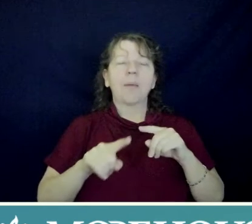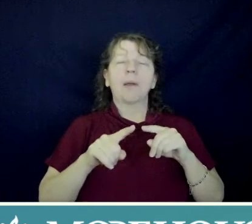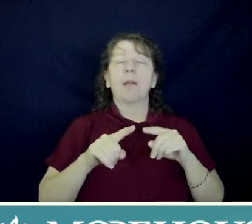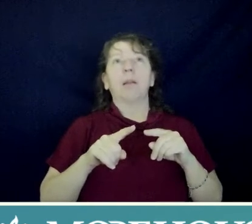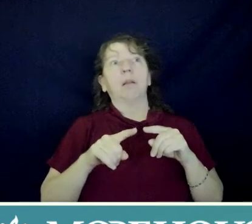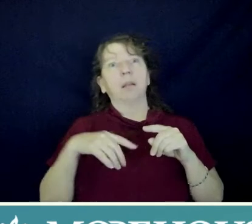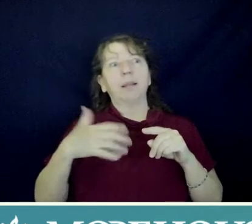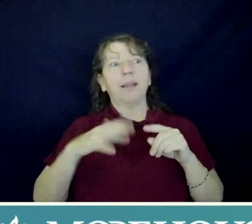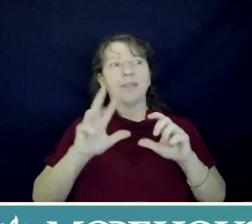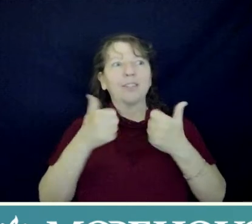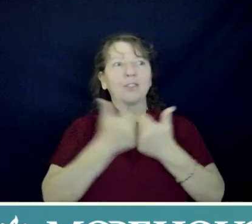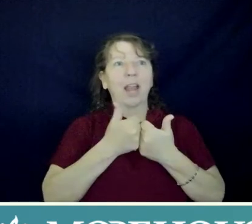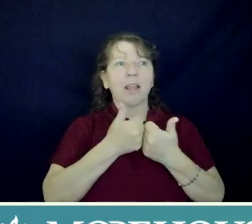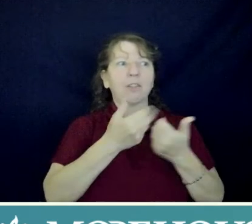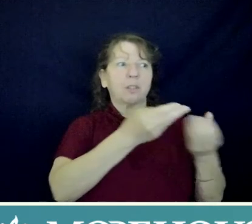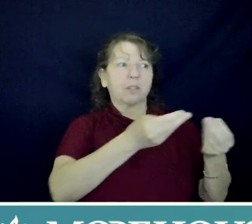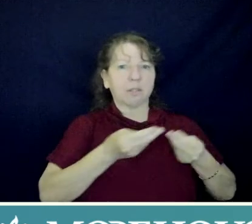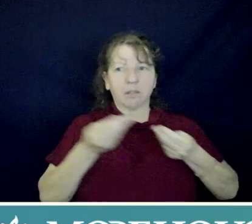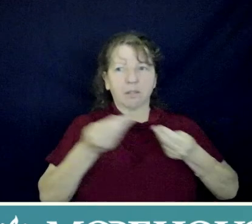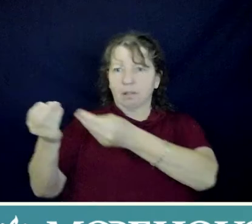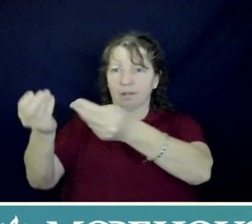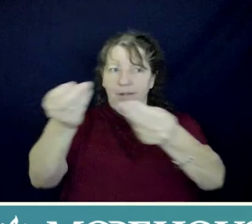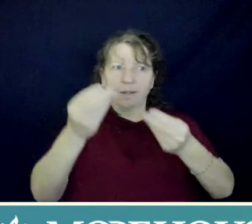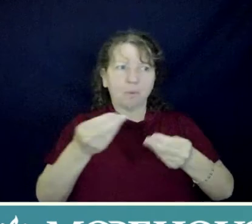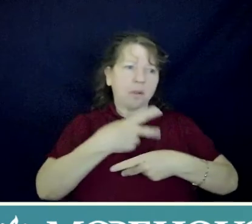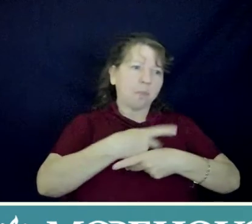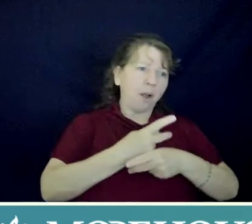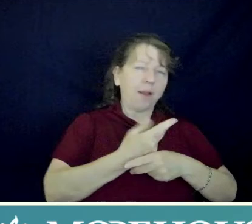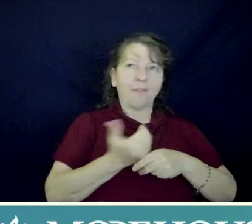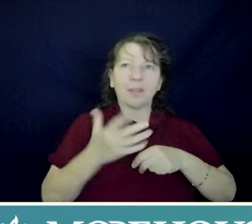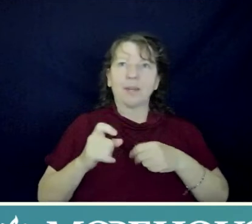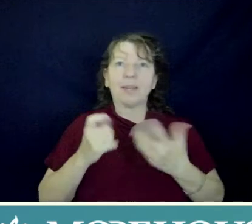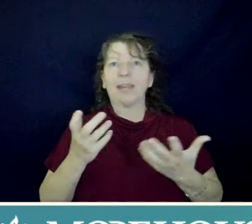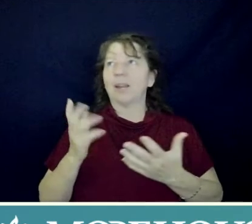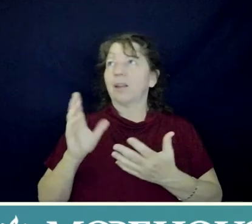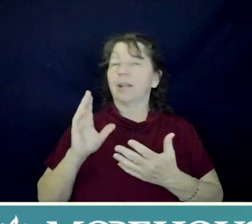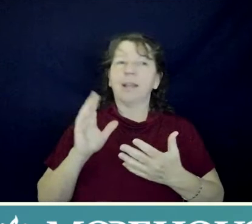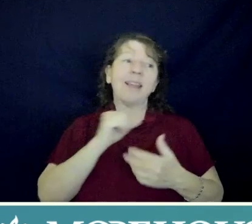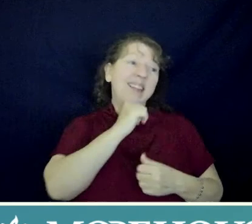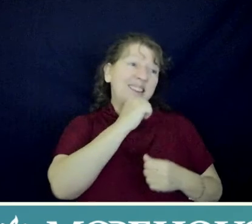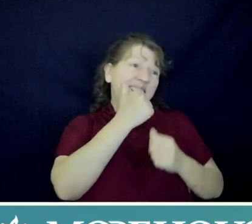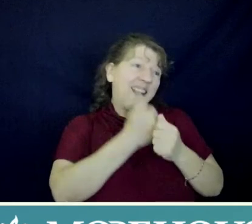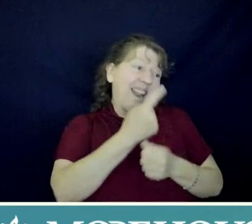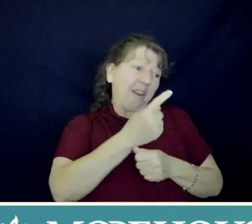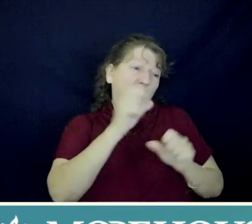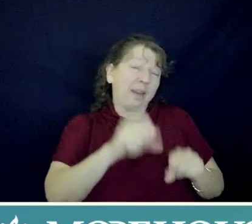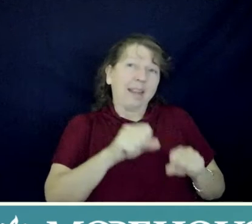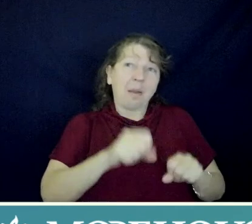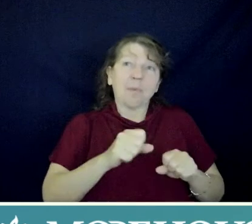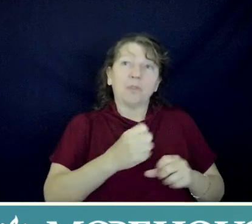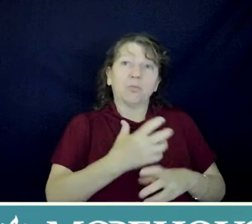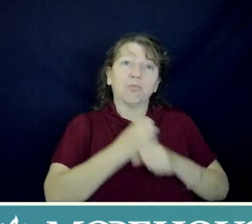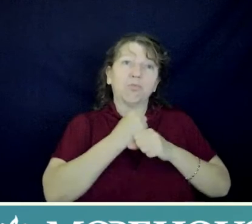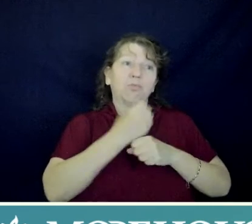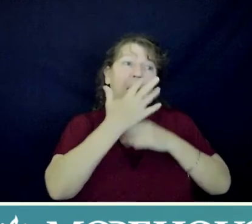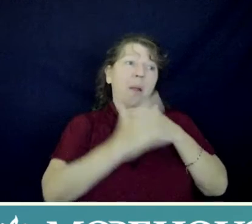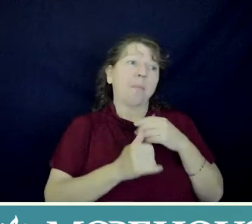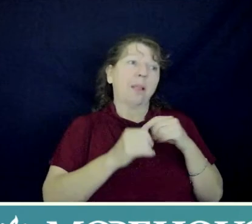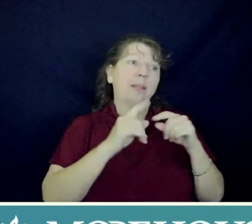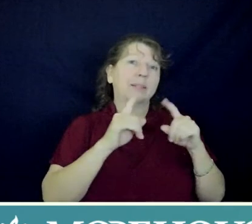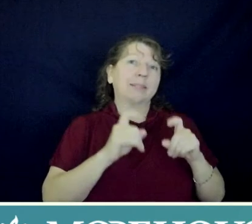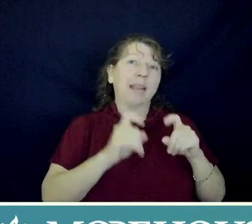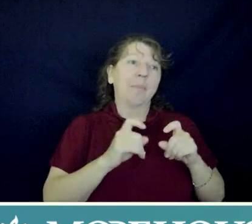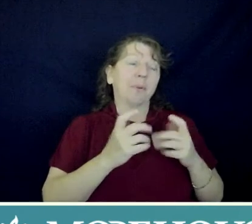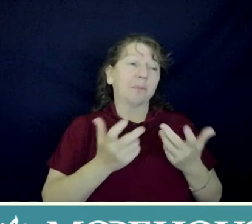we face in country with our partners, not every client is able to have their blood sample tested in a